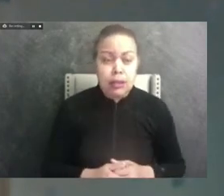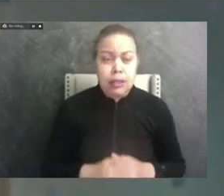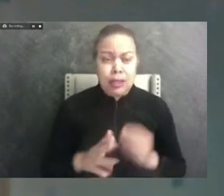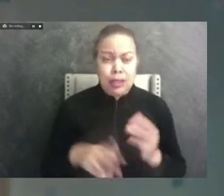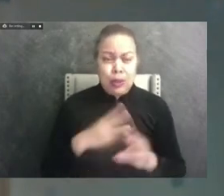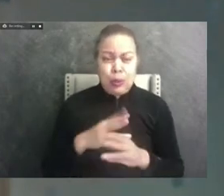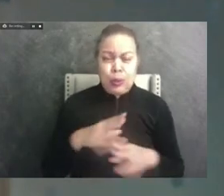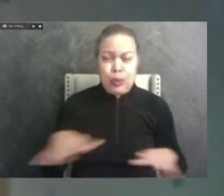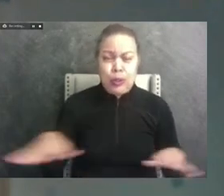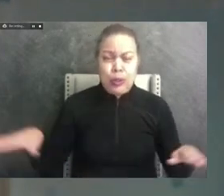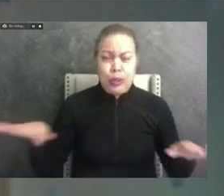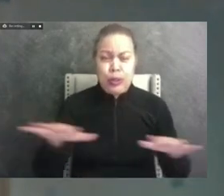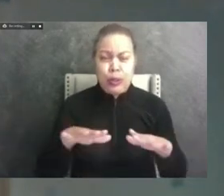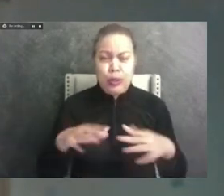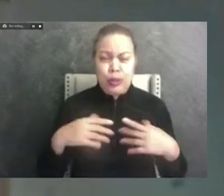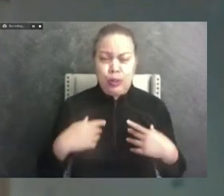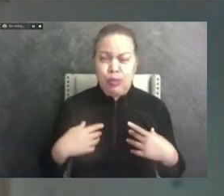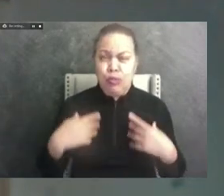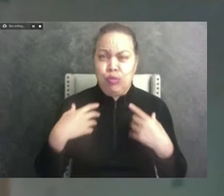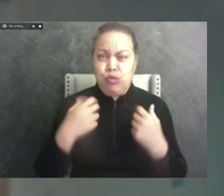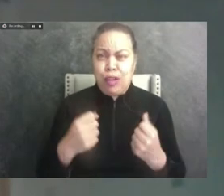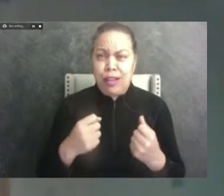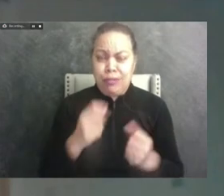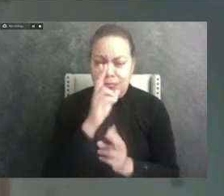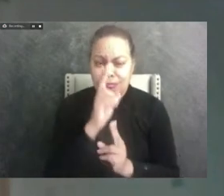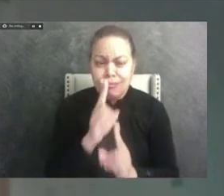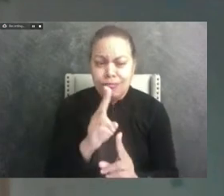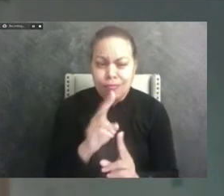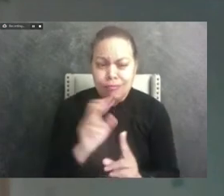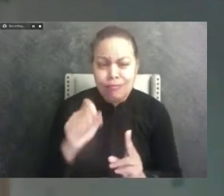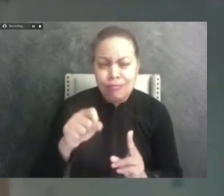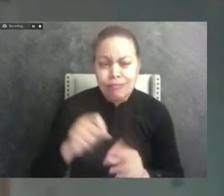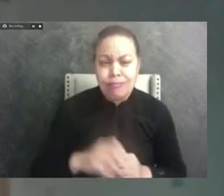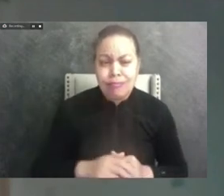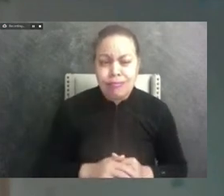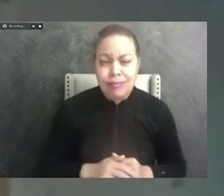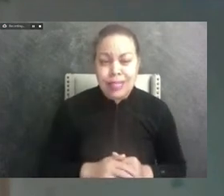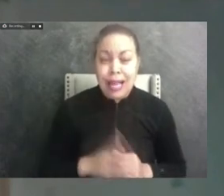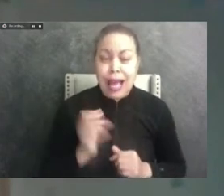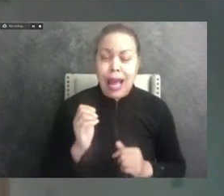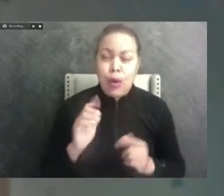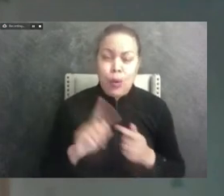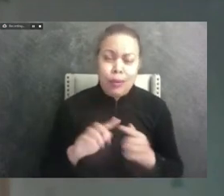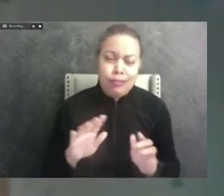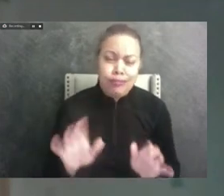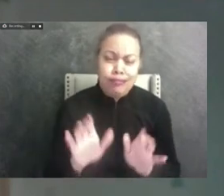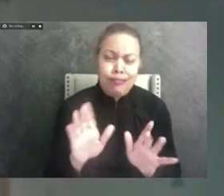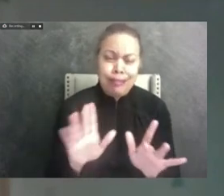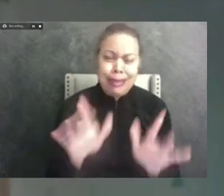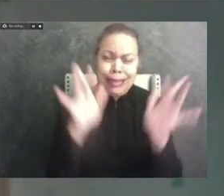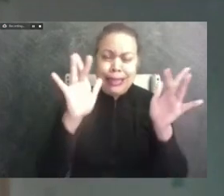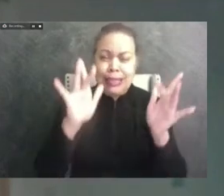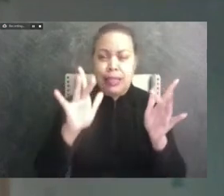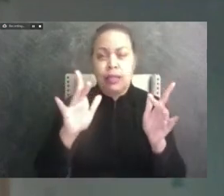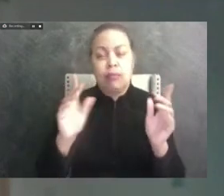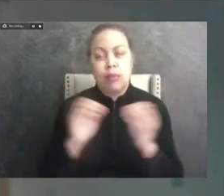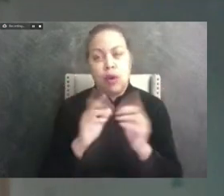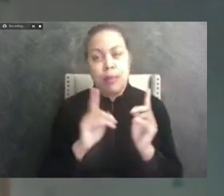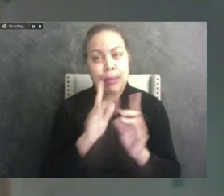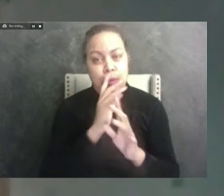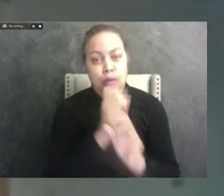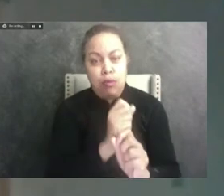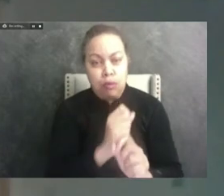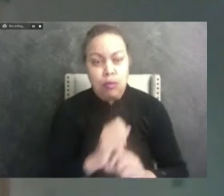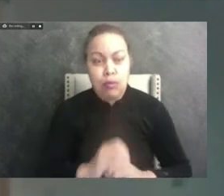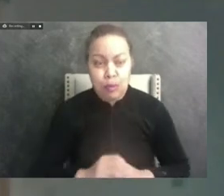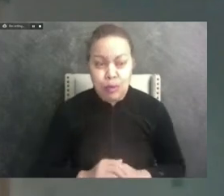The world in bravery doth take delight, and glistering shows do more